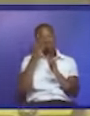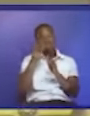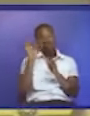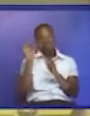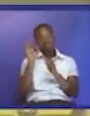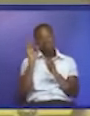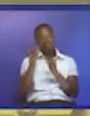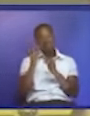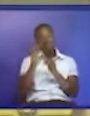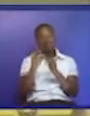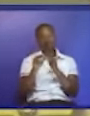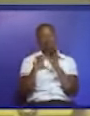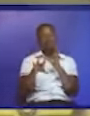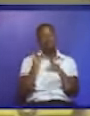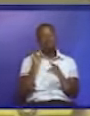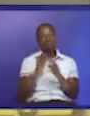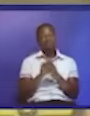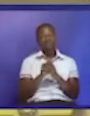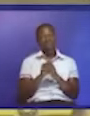Spirit.